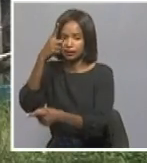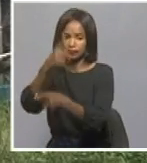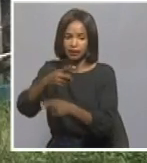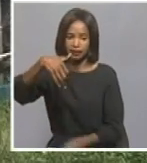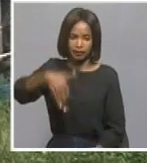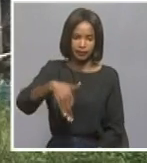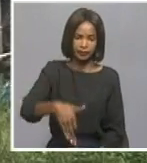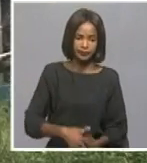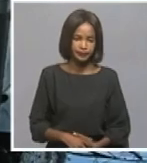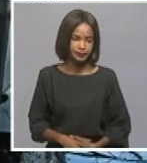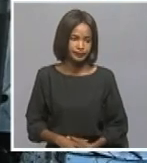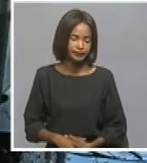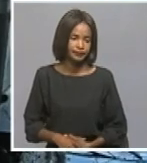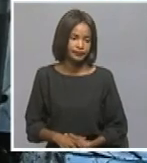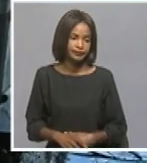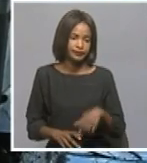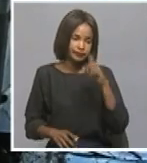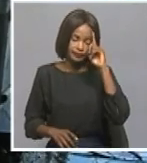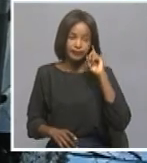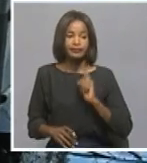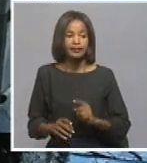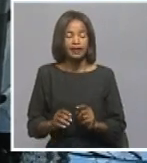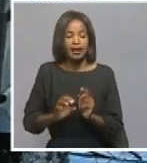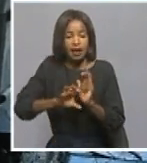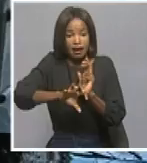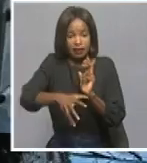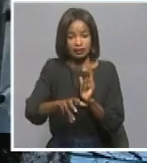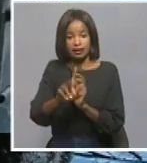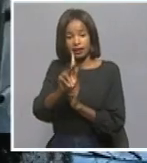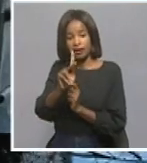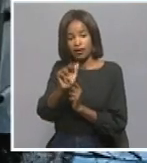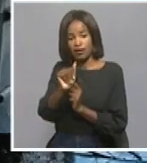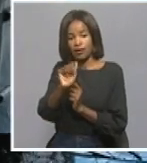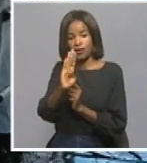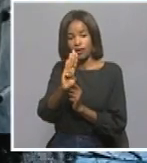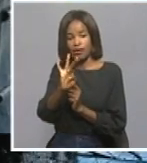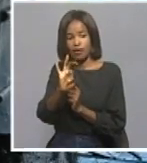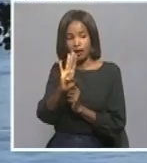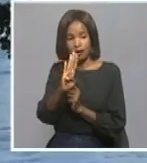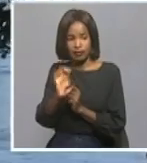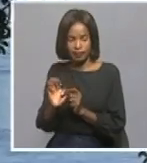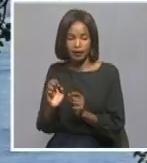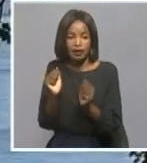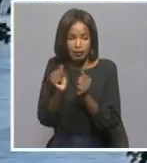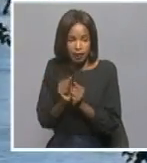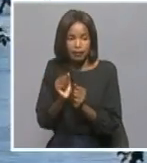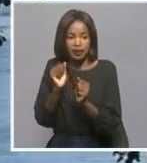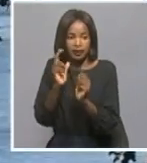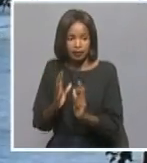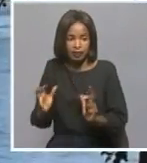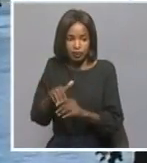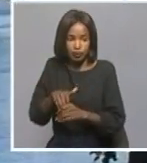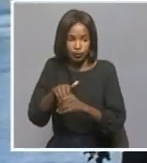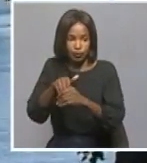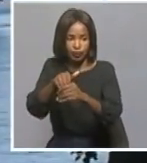Namibian government. Kabe South Councillor John Likando accompanied the first group who were logged in at